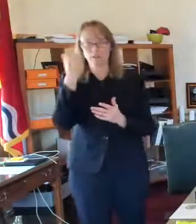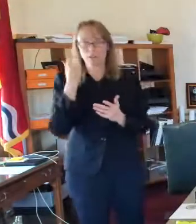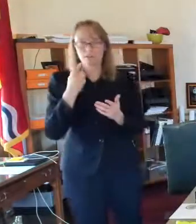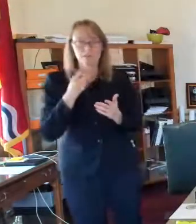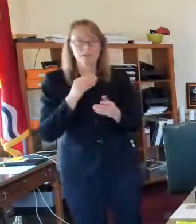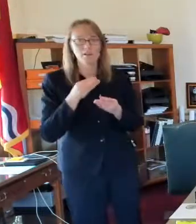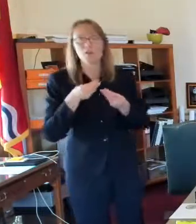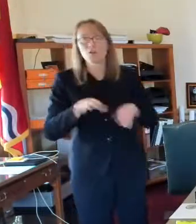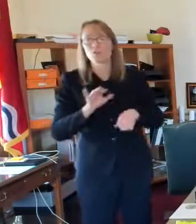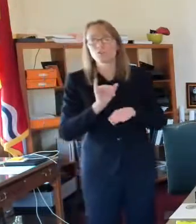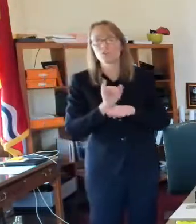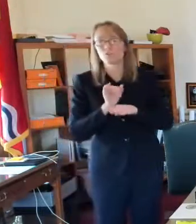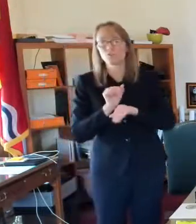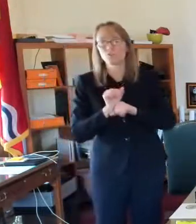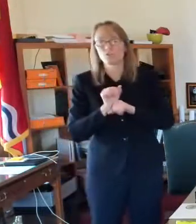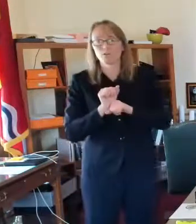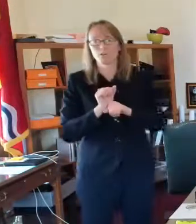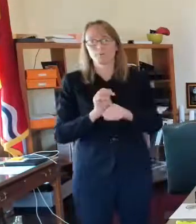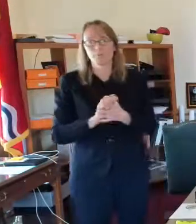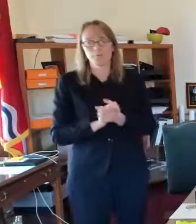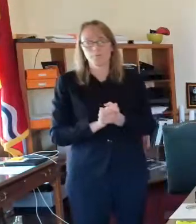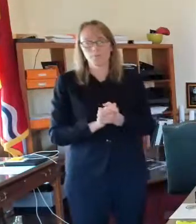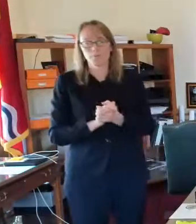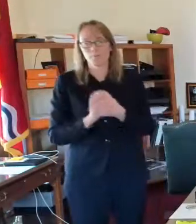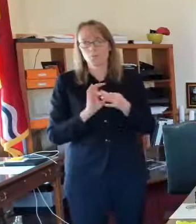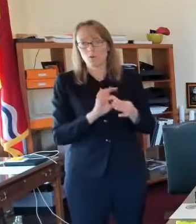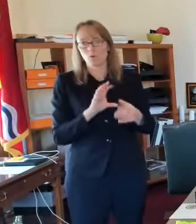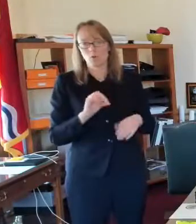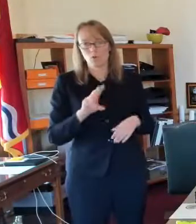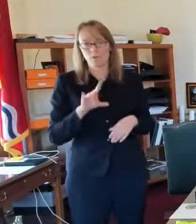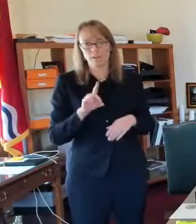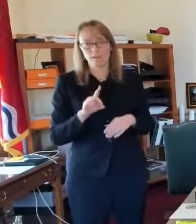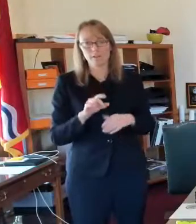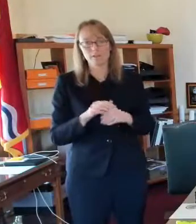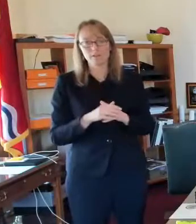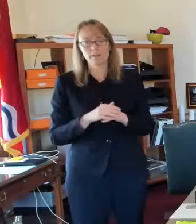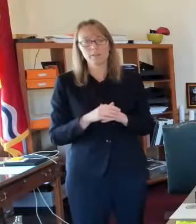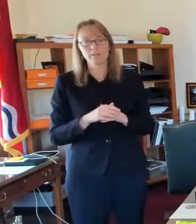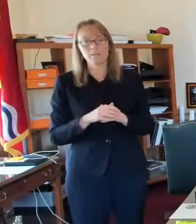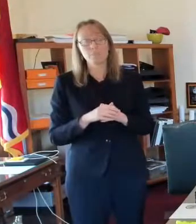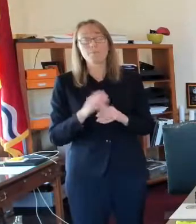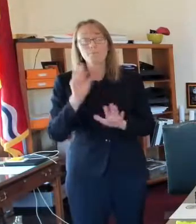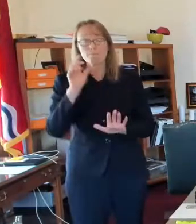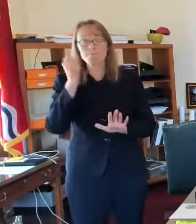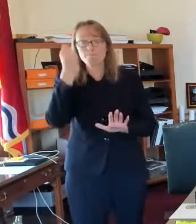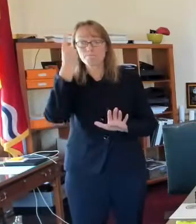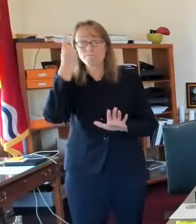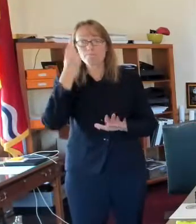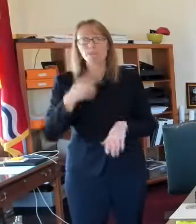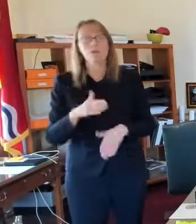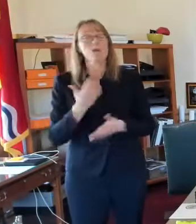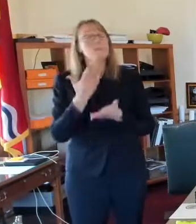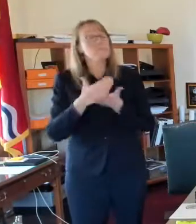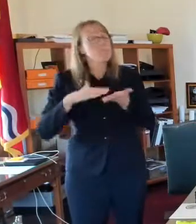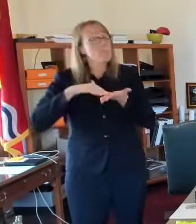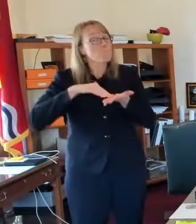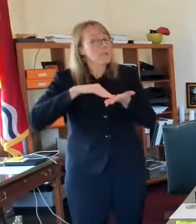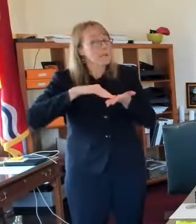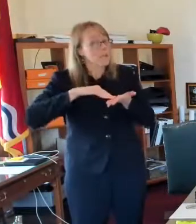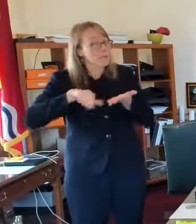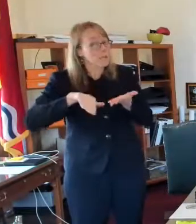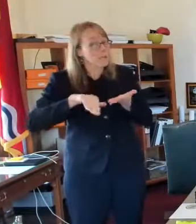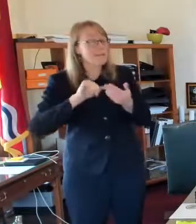there's a moratorium on evictions except for those tenants that are engaged in criminal activity while